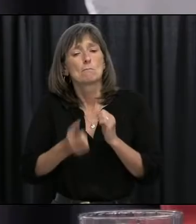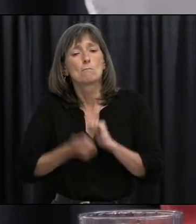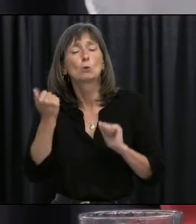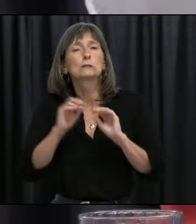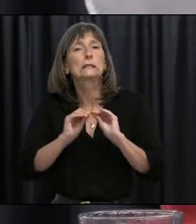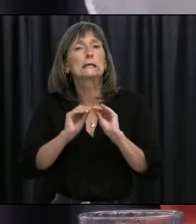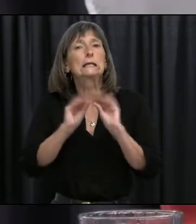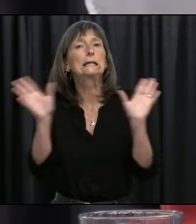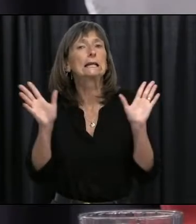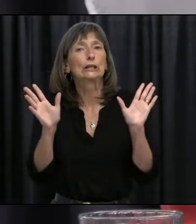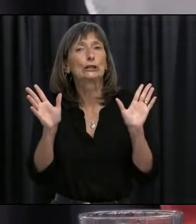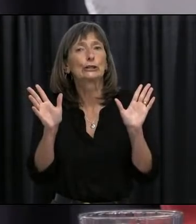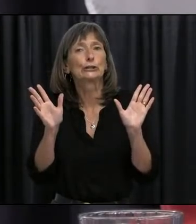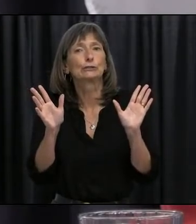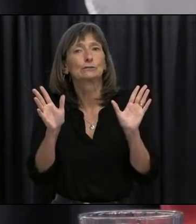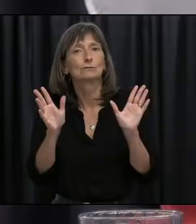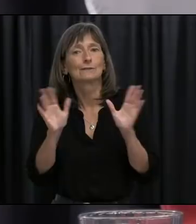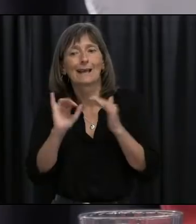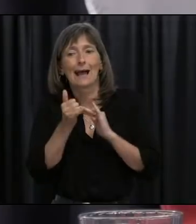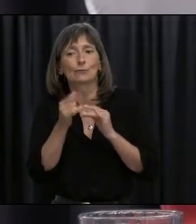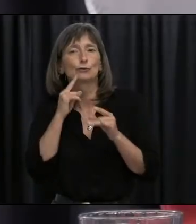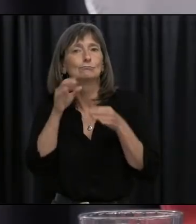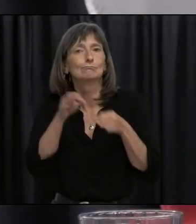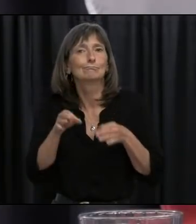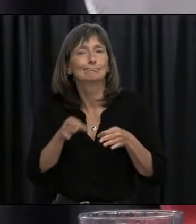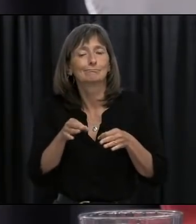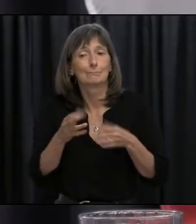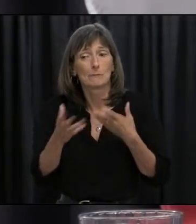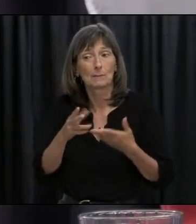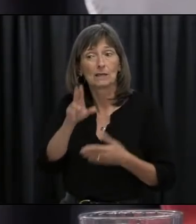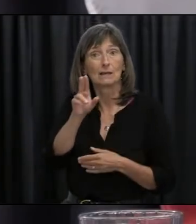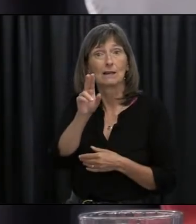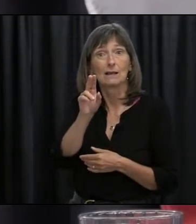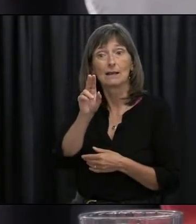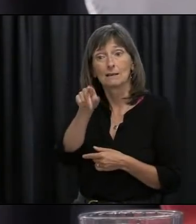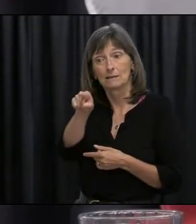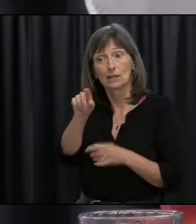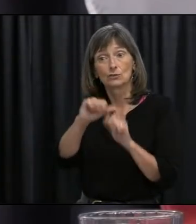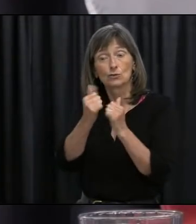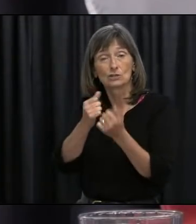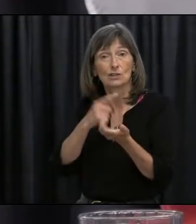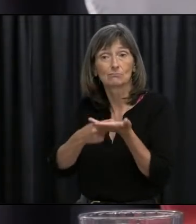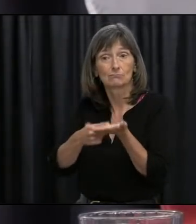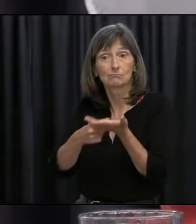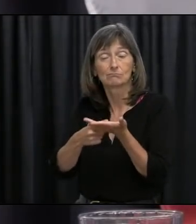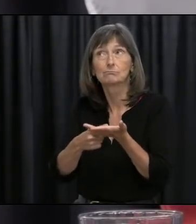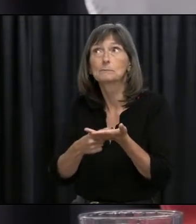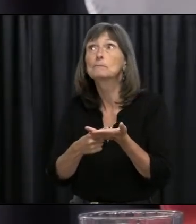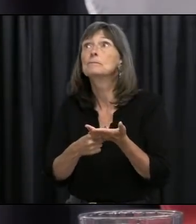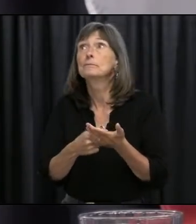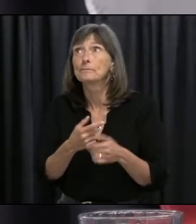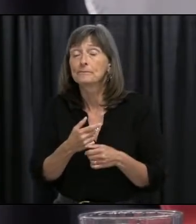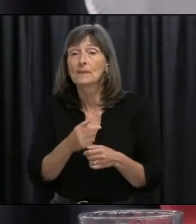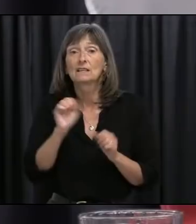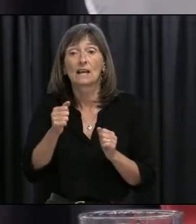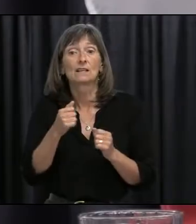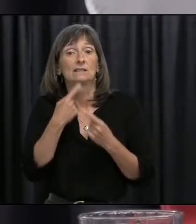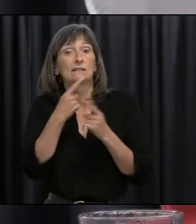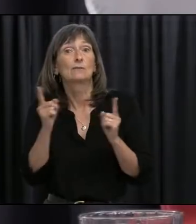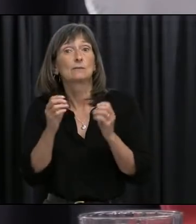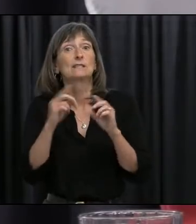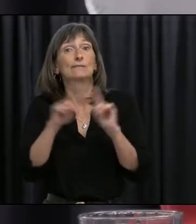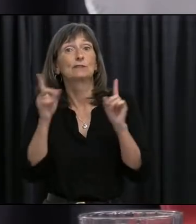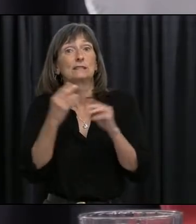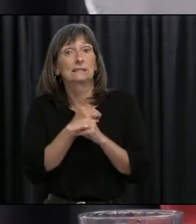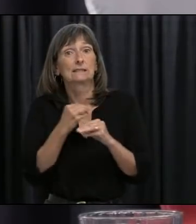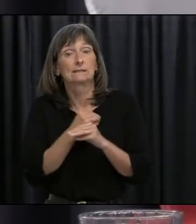patients? I think that's an excellent idea. We're working with the Newfoundland and Labrador Centre for Health Information. If you notice, we kind of pioneered